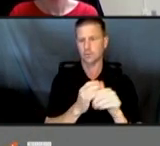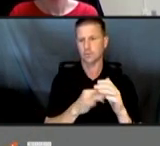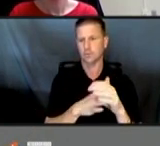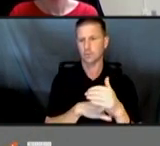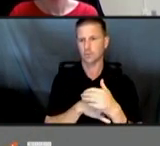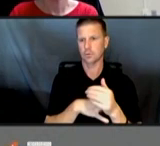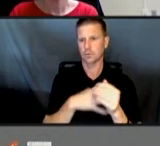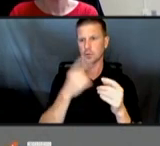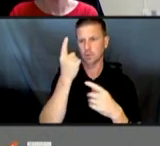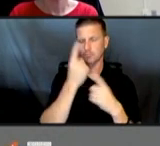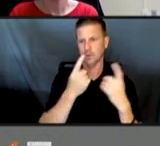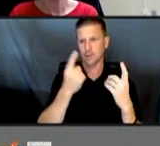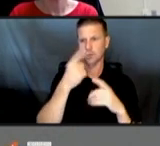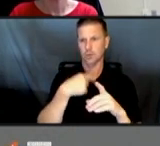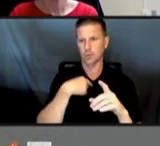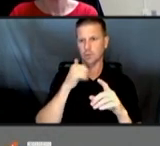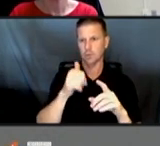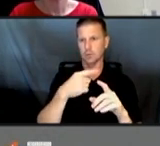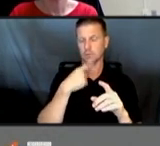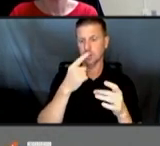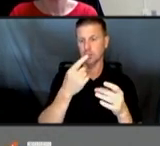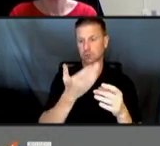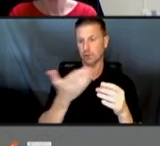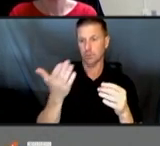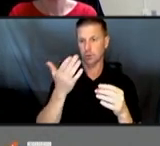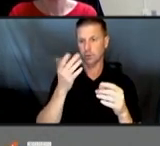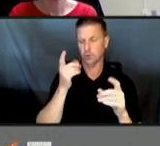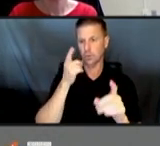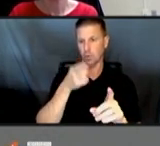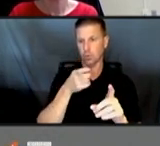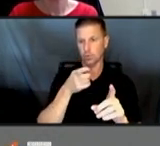I'm thinking we could say something towards